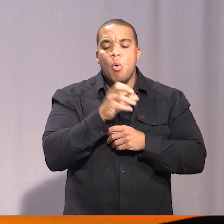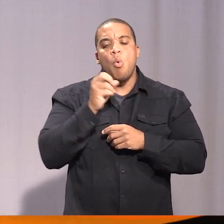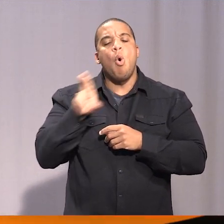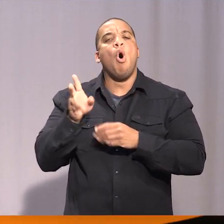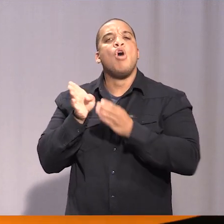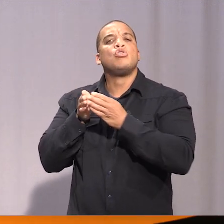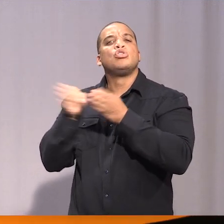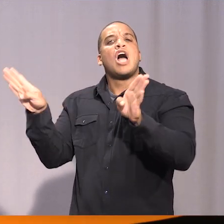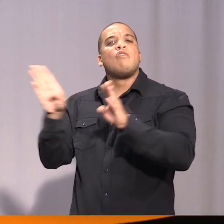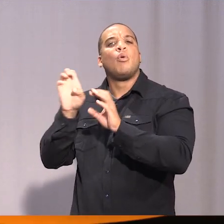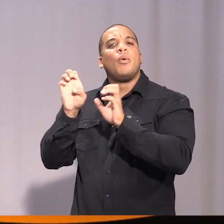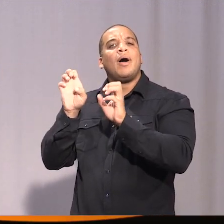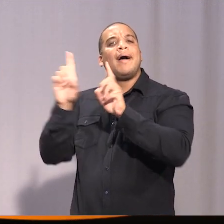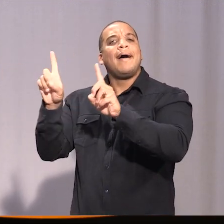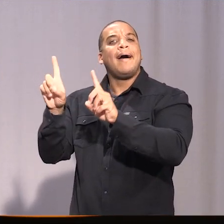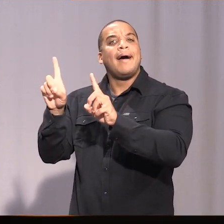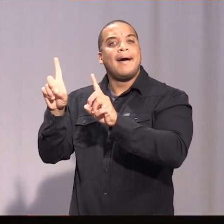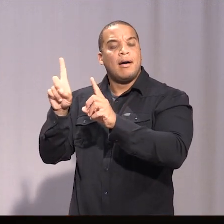or general